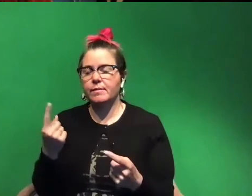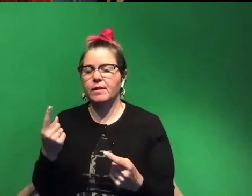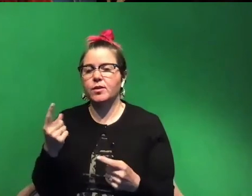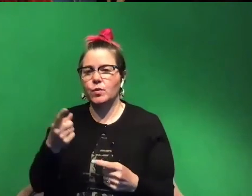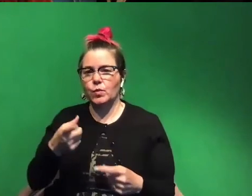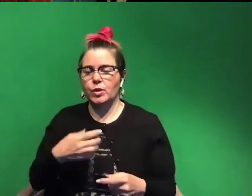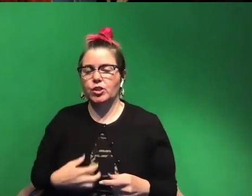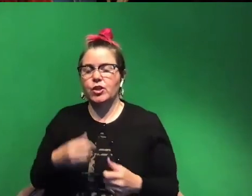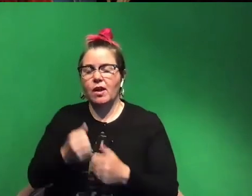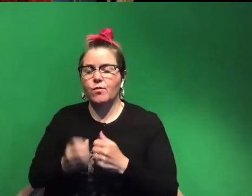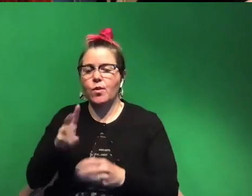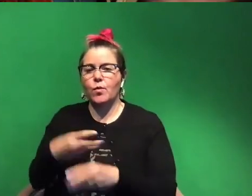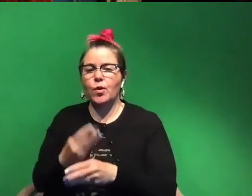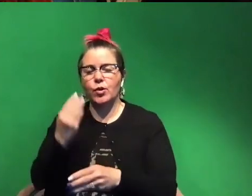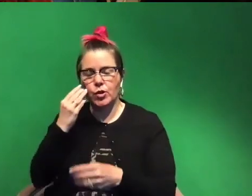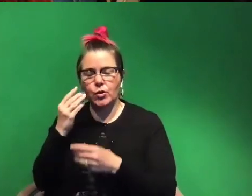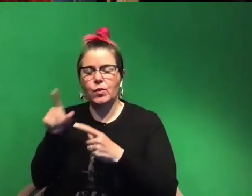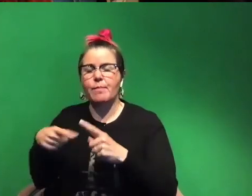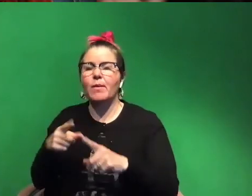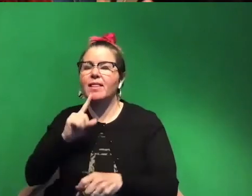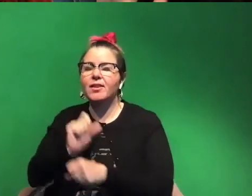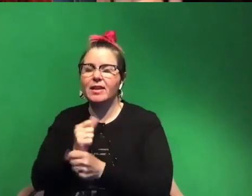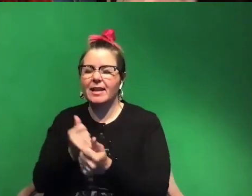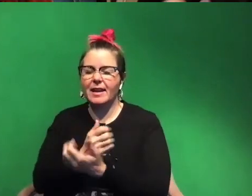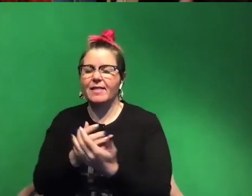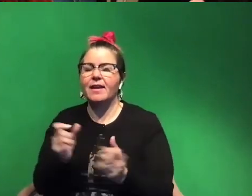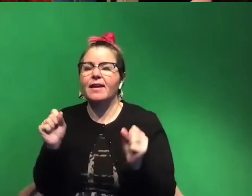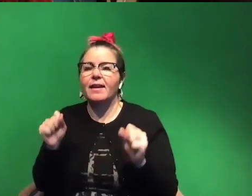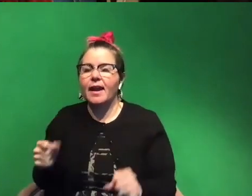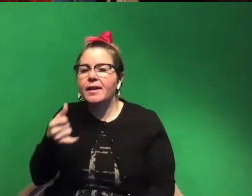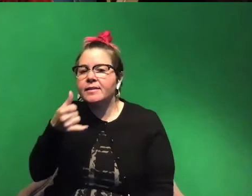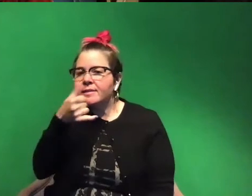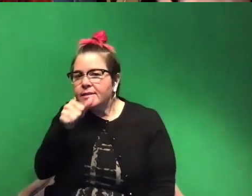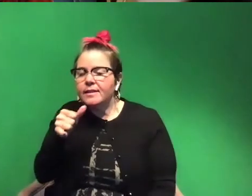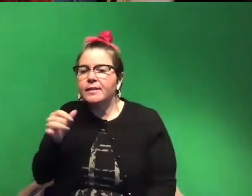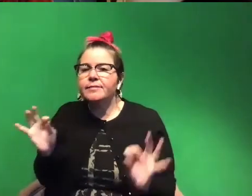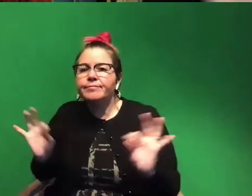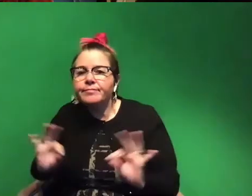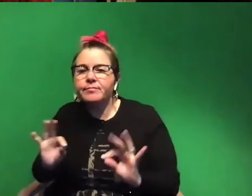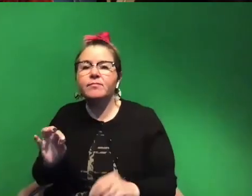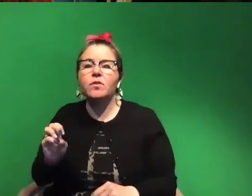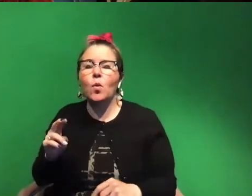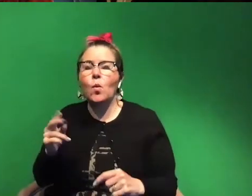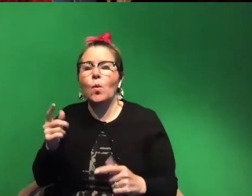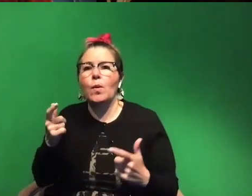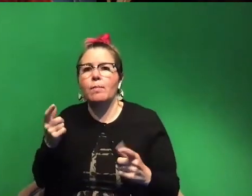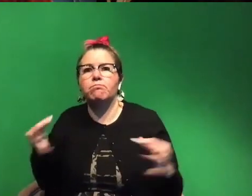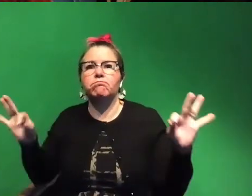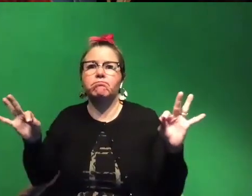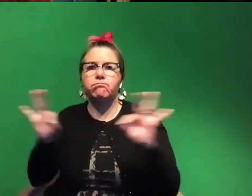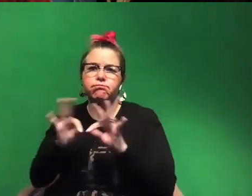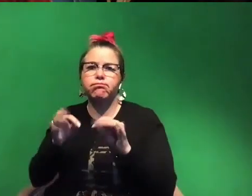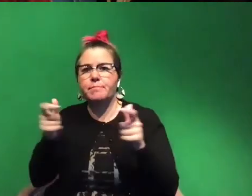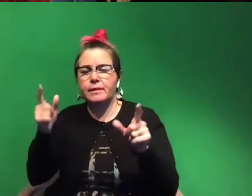wish everybody in the world knew about literally anything? It can be as silly and insignificant or like big picture significant as you'd